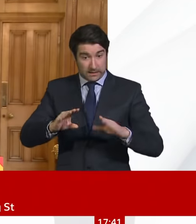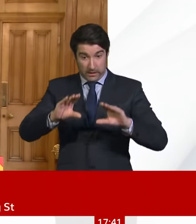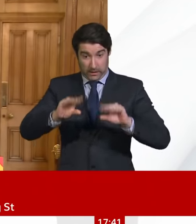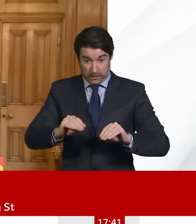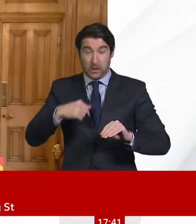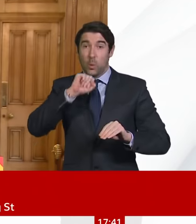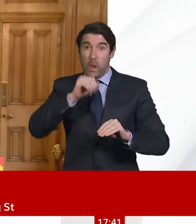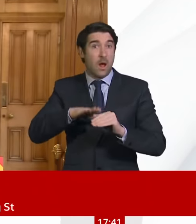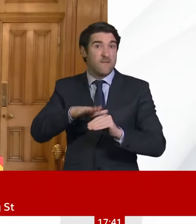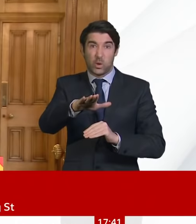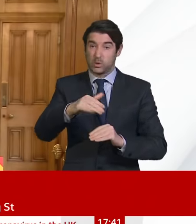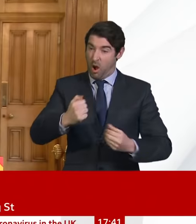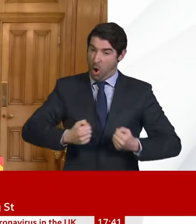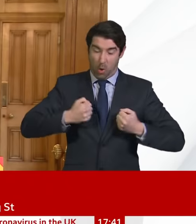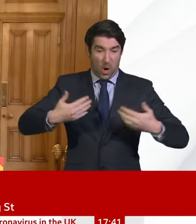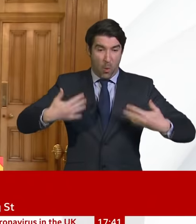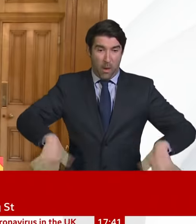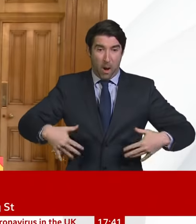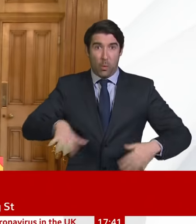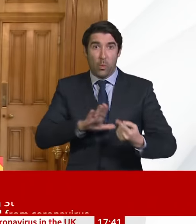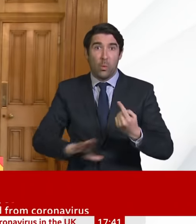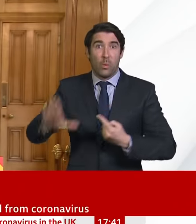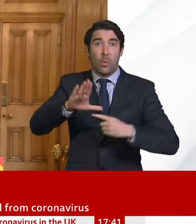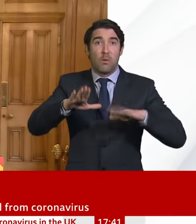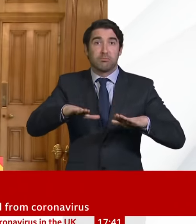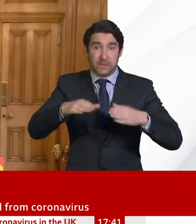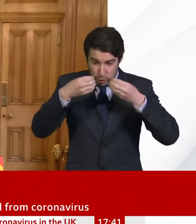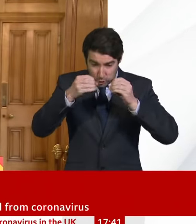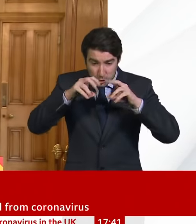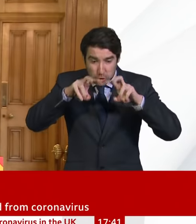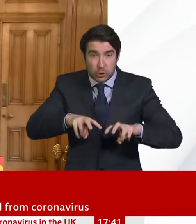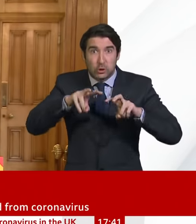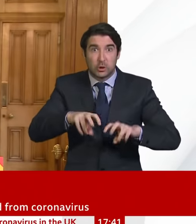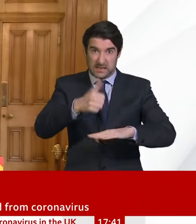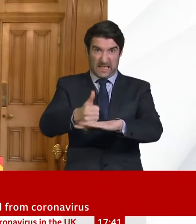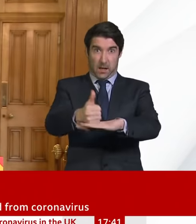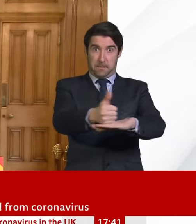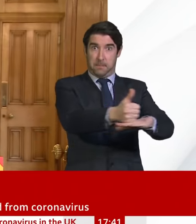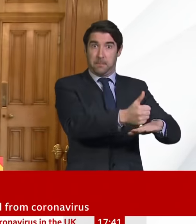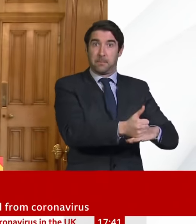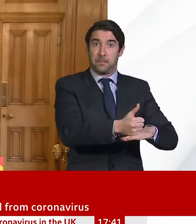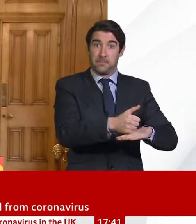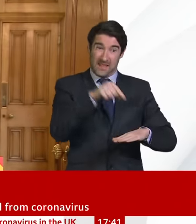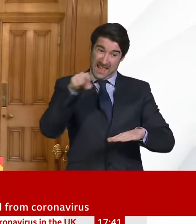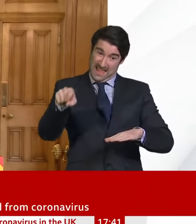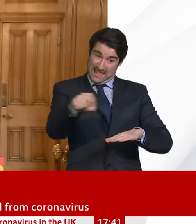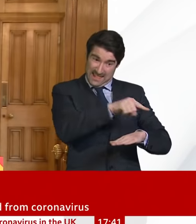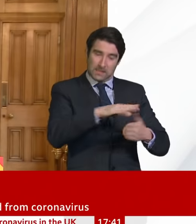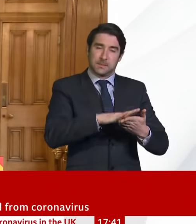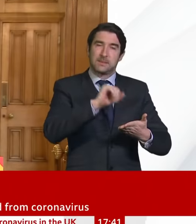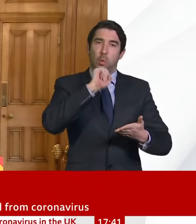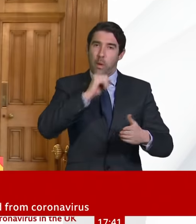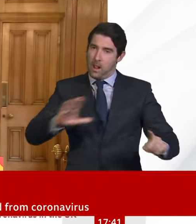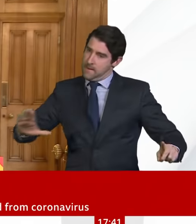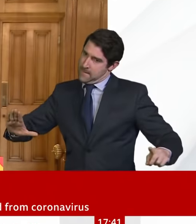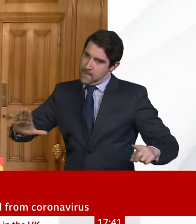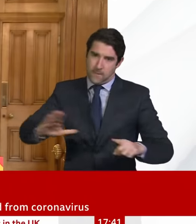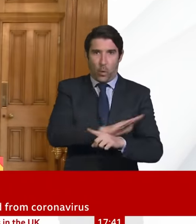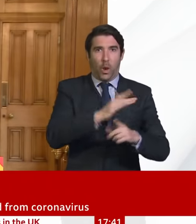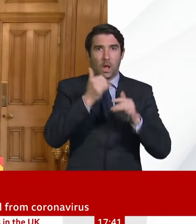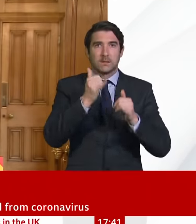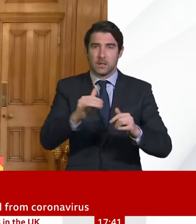scale. The new national effort for testing will ensure that we can get tests for everyone who needs them. And I'm delighted that the pharmaceutical